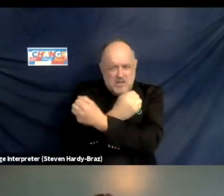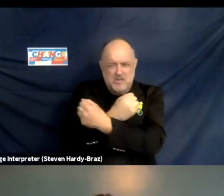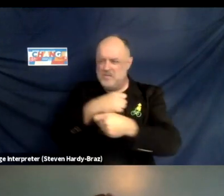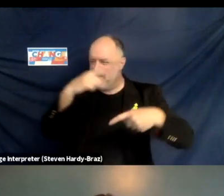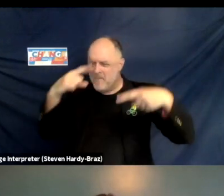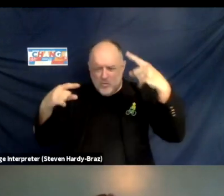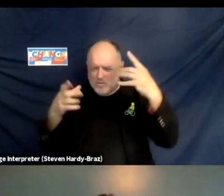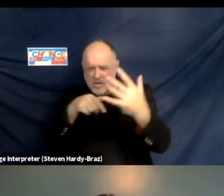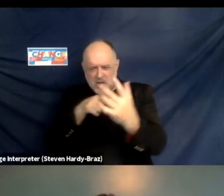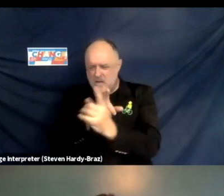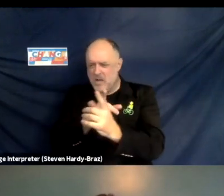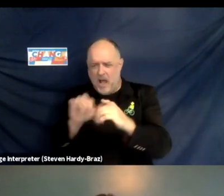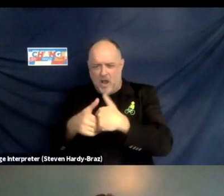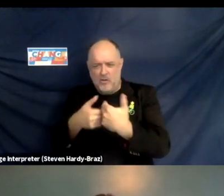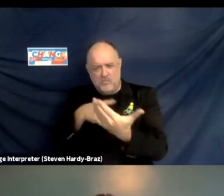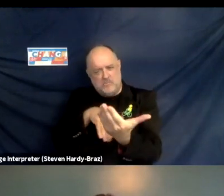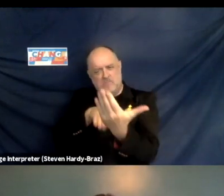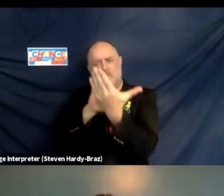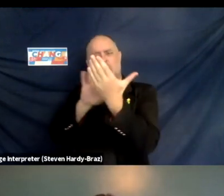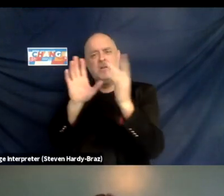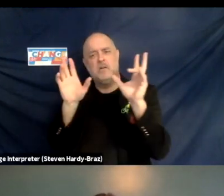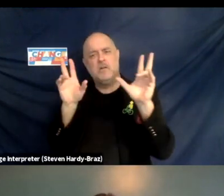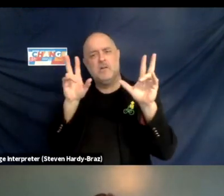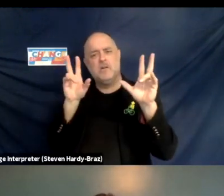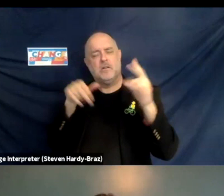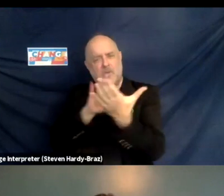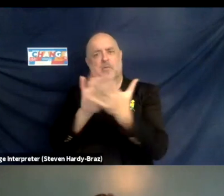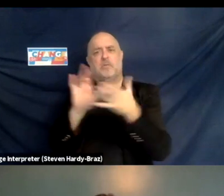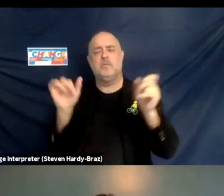mobility. So I'll stop there.